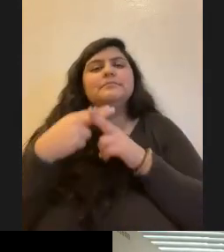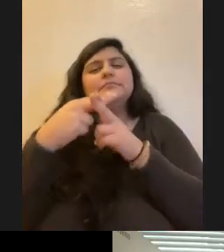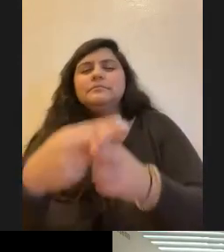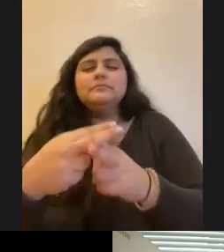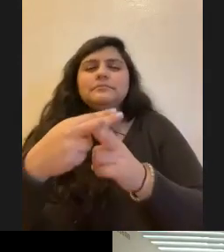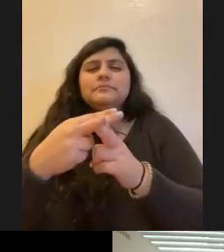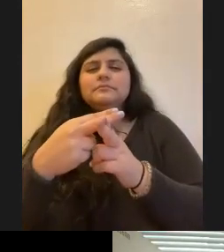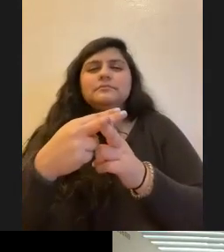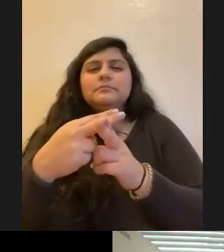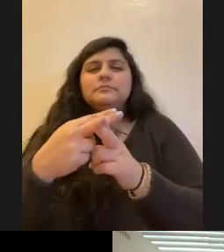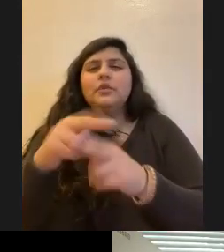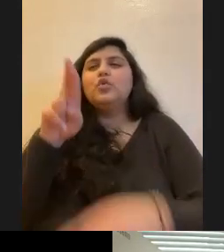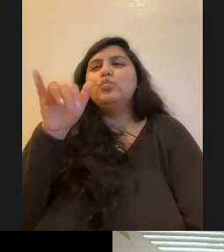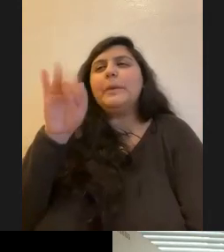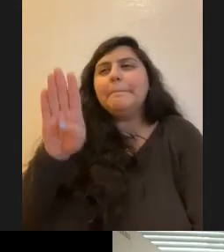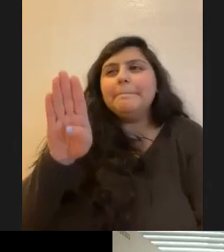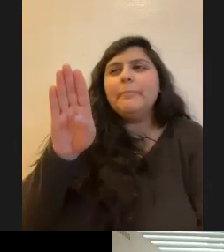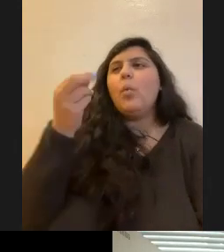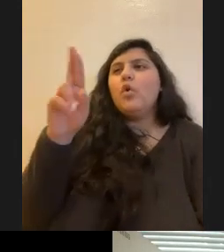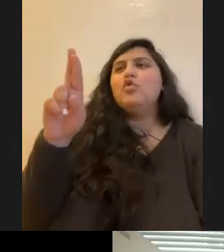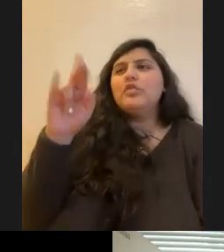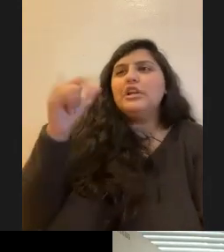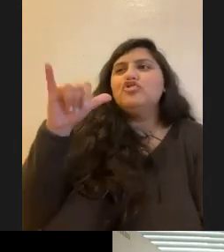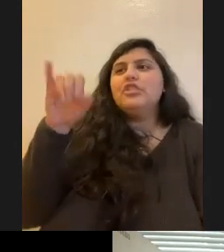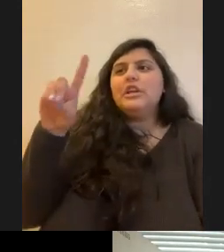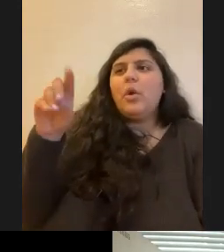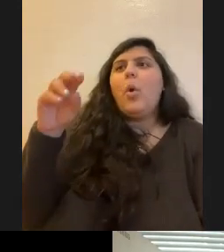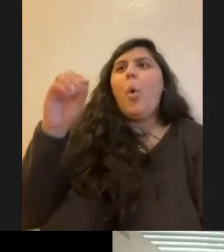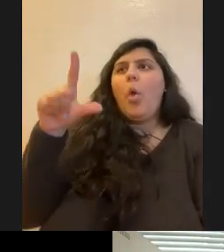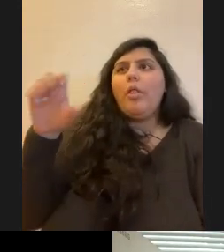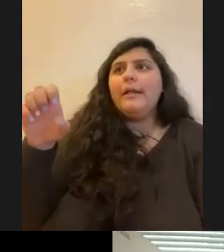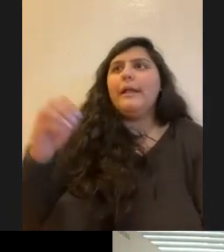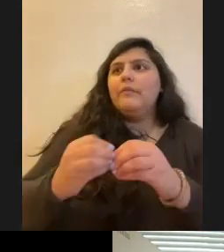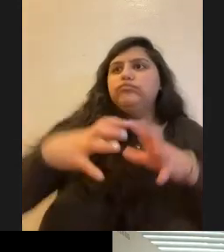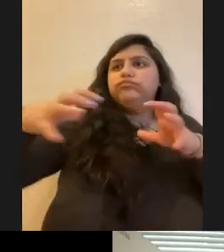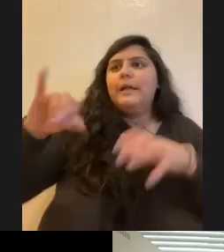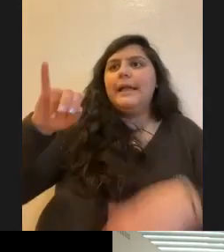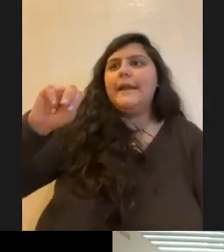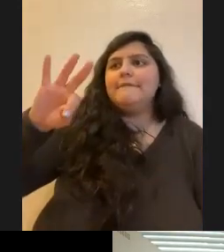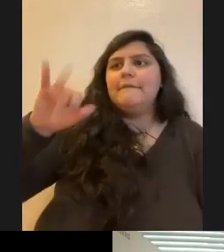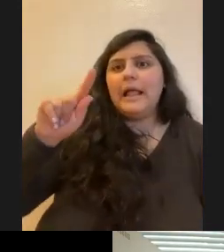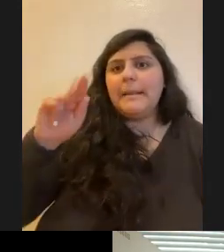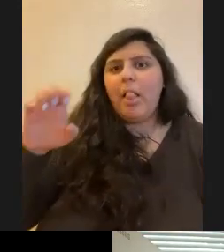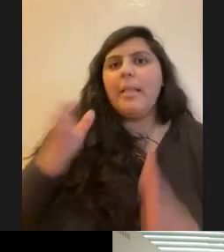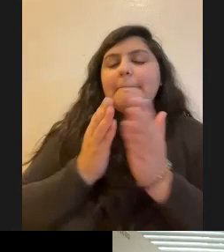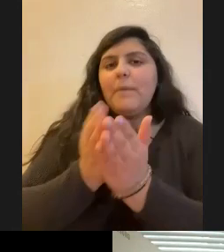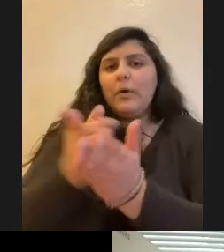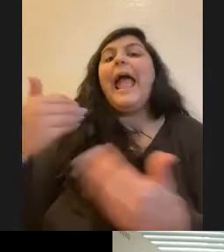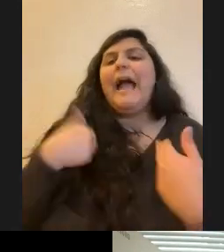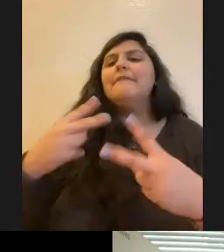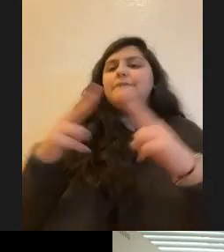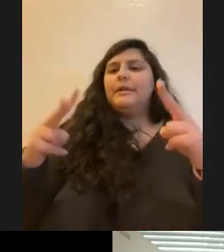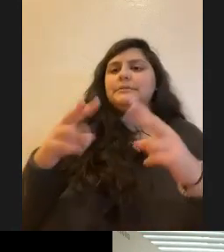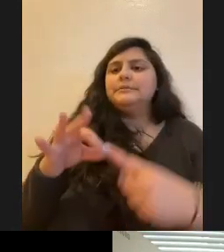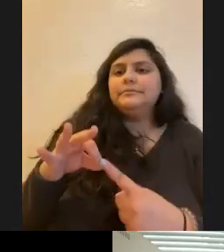a rib or rigid hull inflatable boat. So it has really cool specifications that